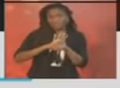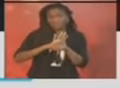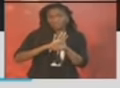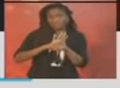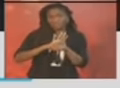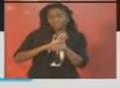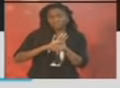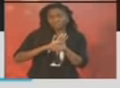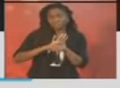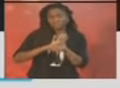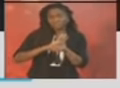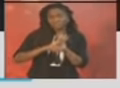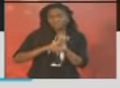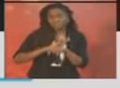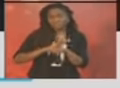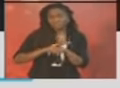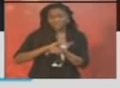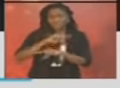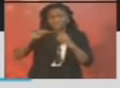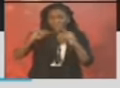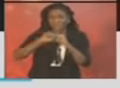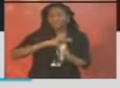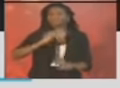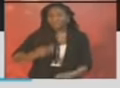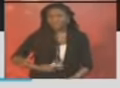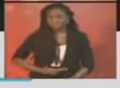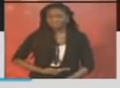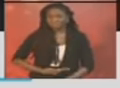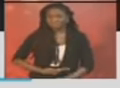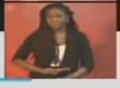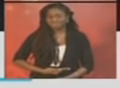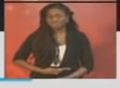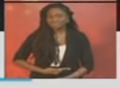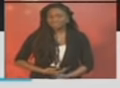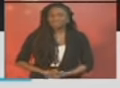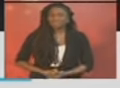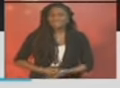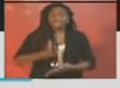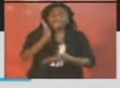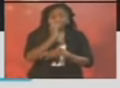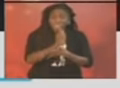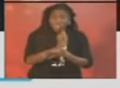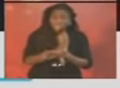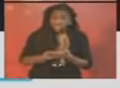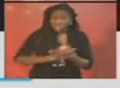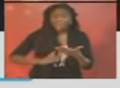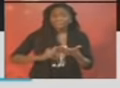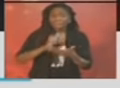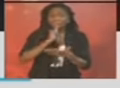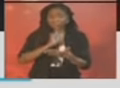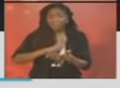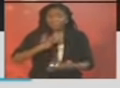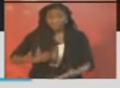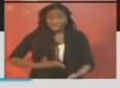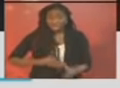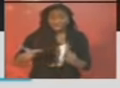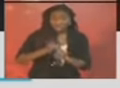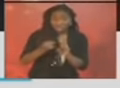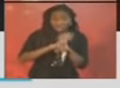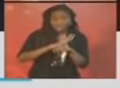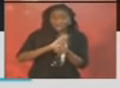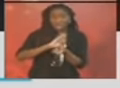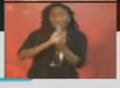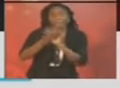were different stages of pregnancy. Some of these women became very ill and required